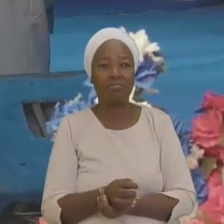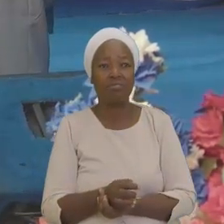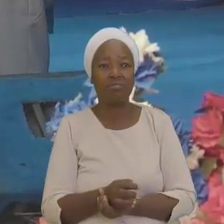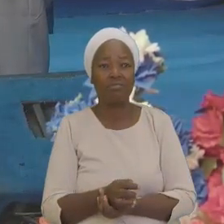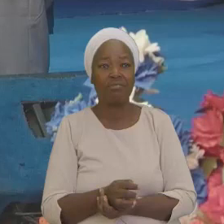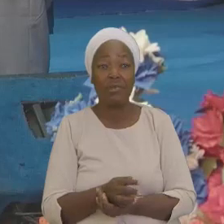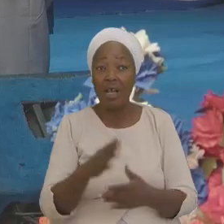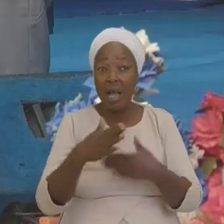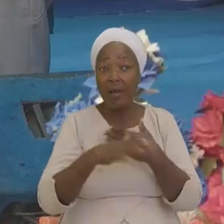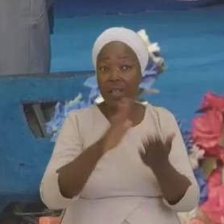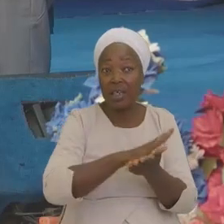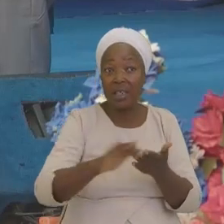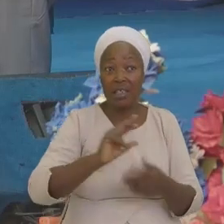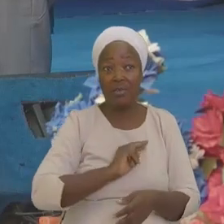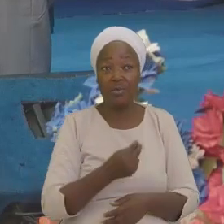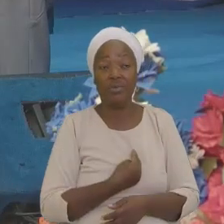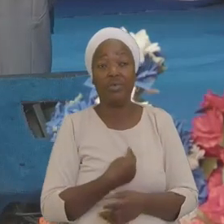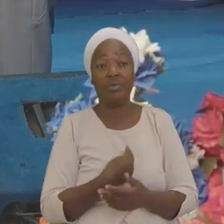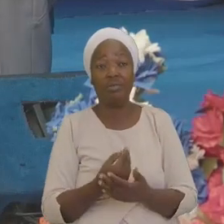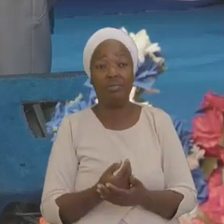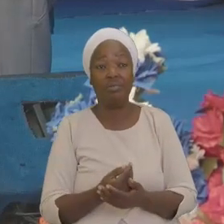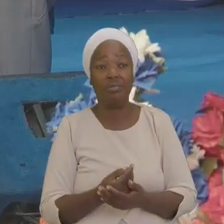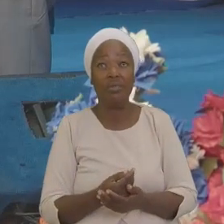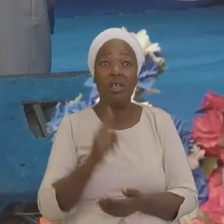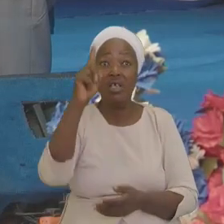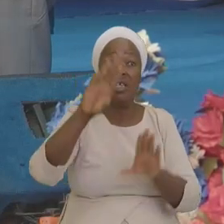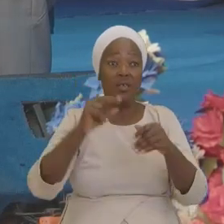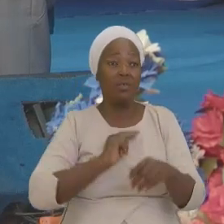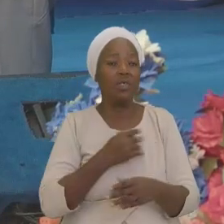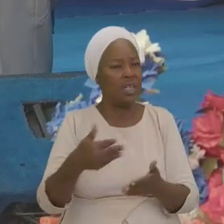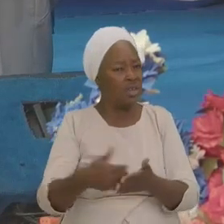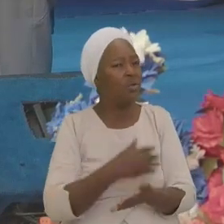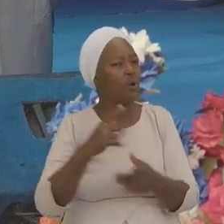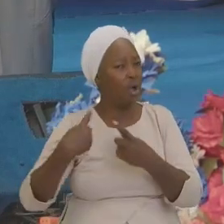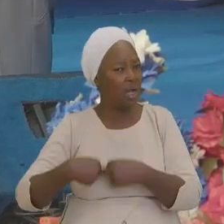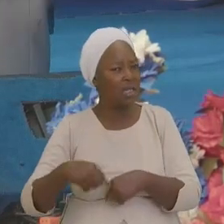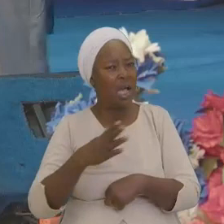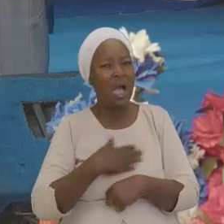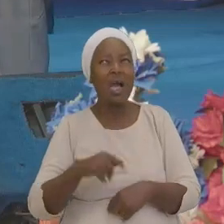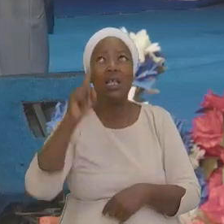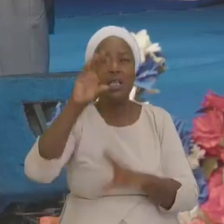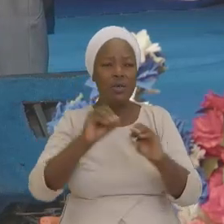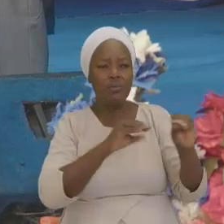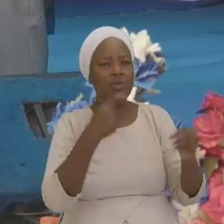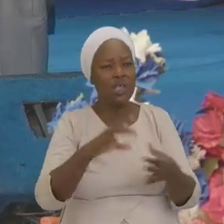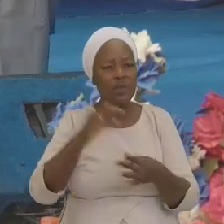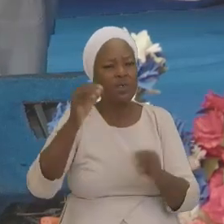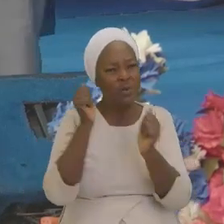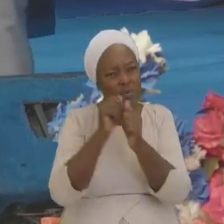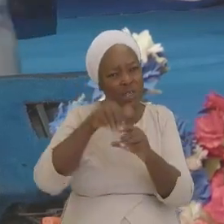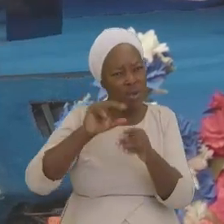After cleansing us, he gives us a new heart. And he puts the spirit within